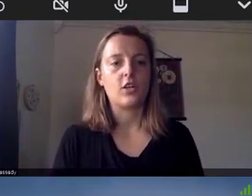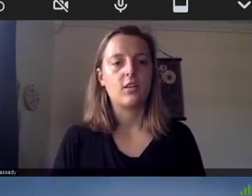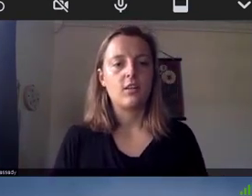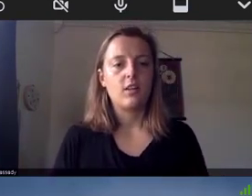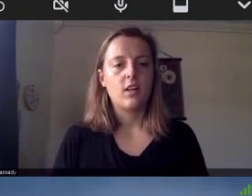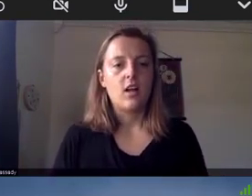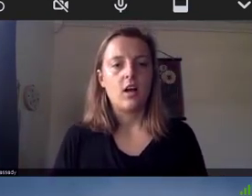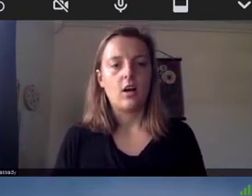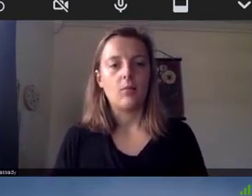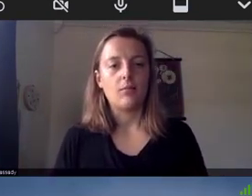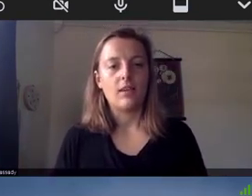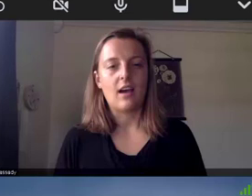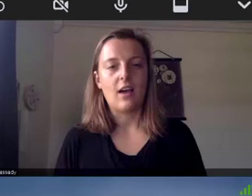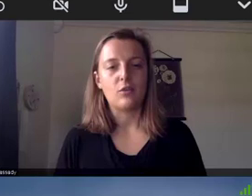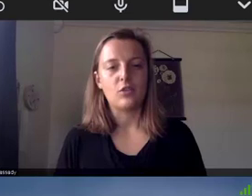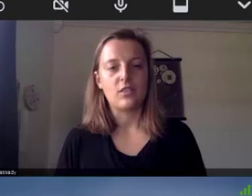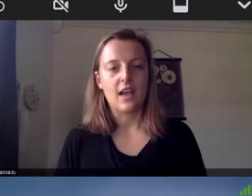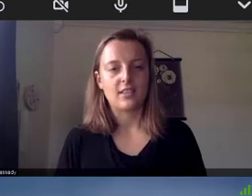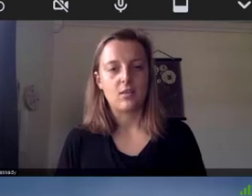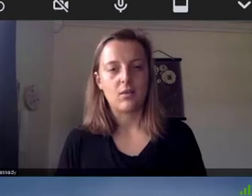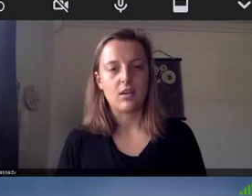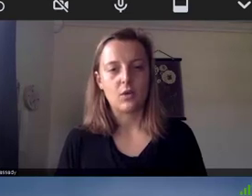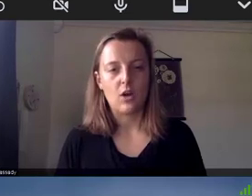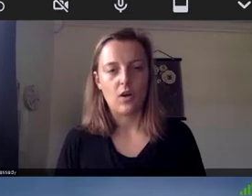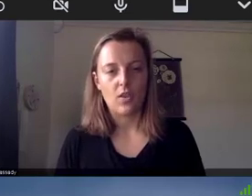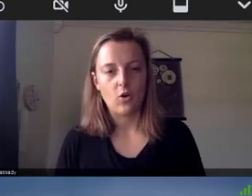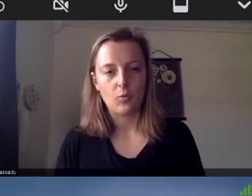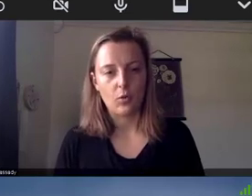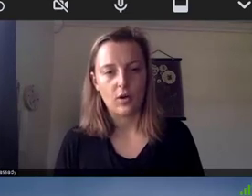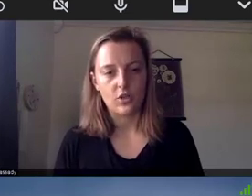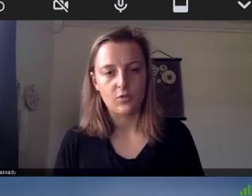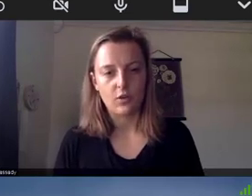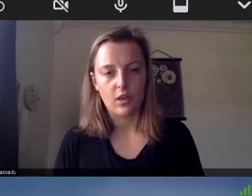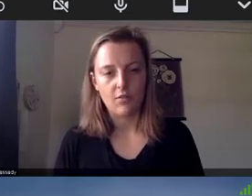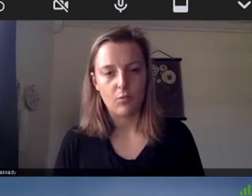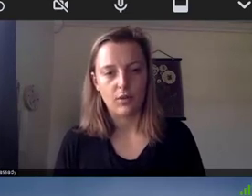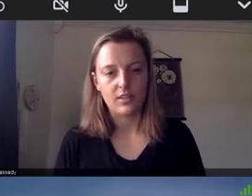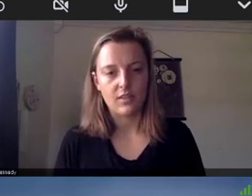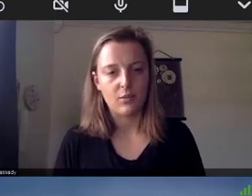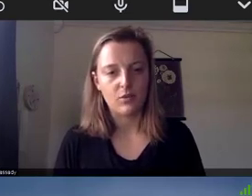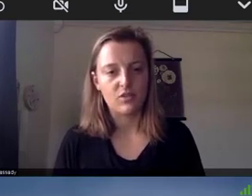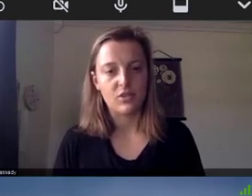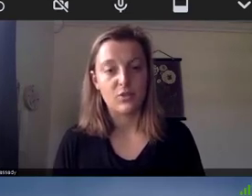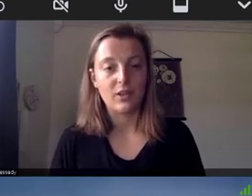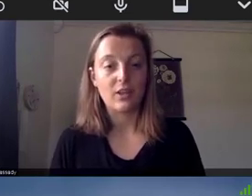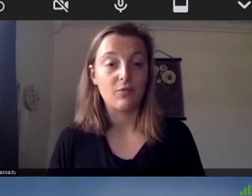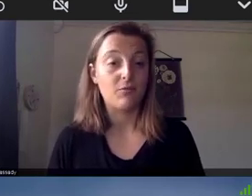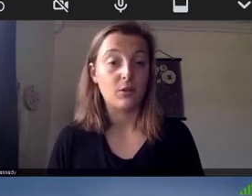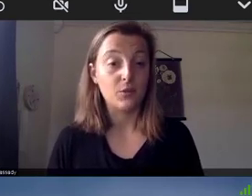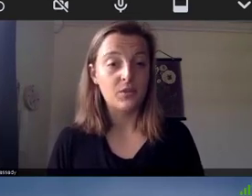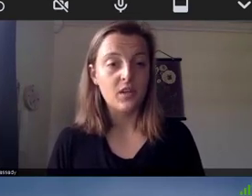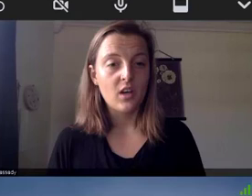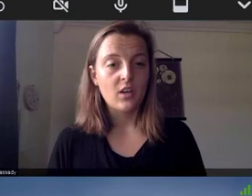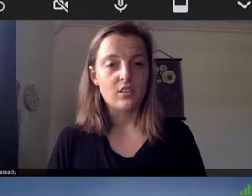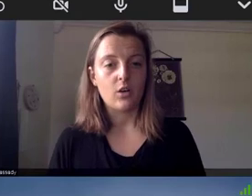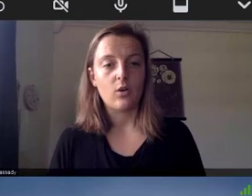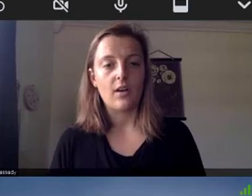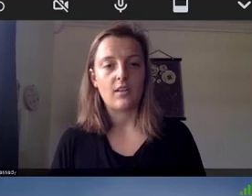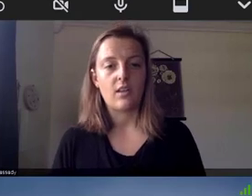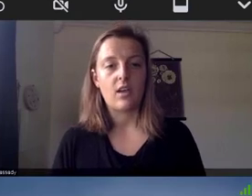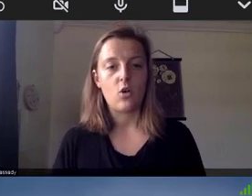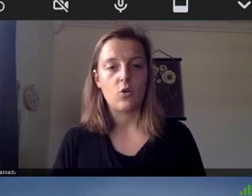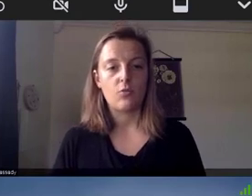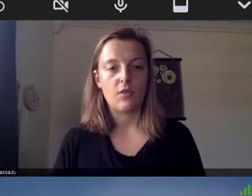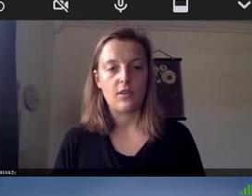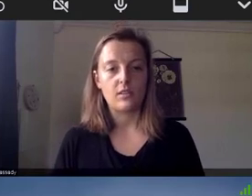Okay, gotcha. Yeah, I was just asking because on one of the homework questions for 11.7, it was just really confused. So